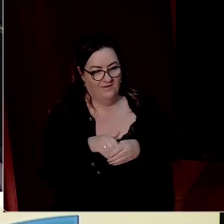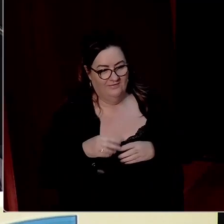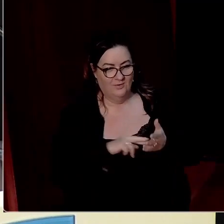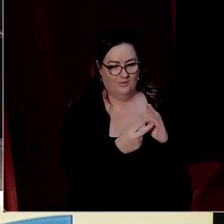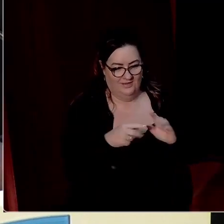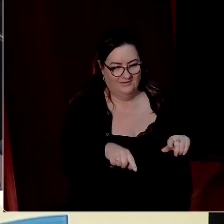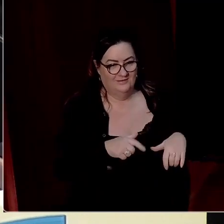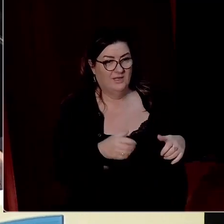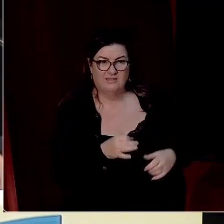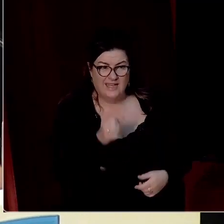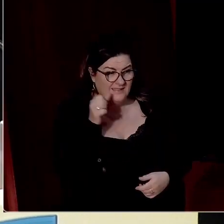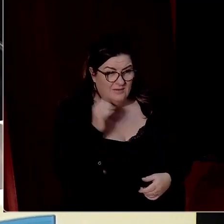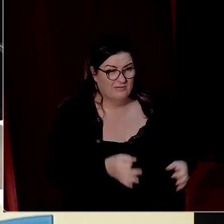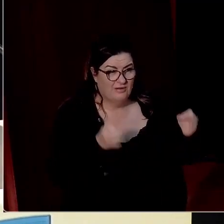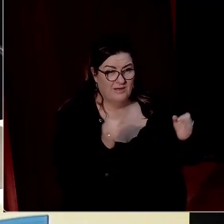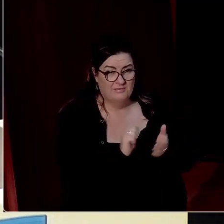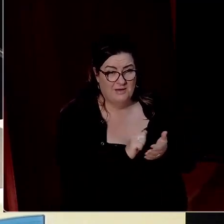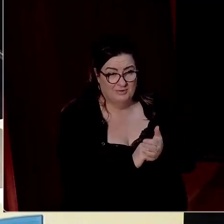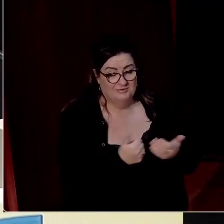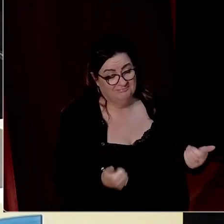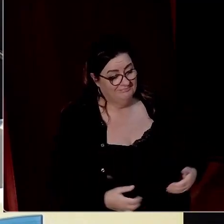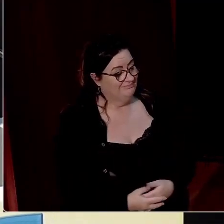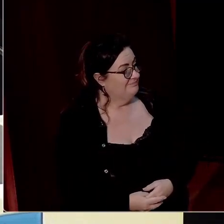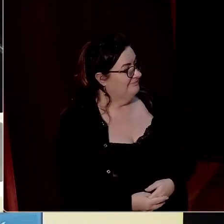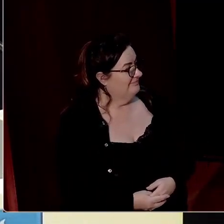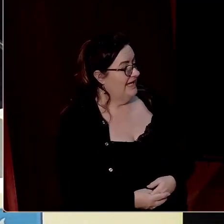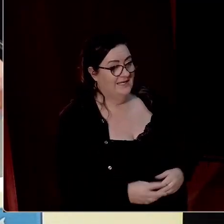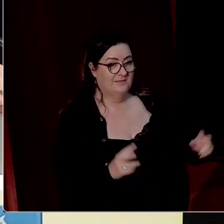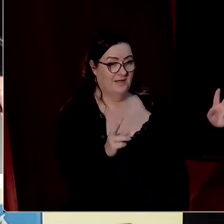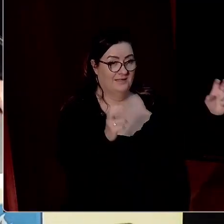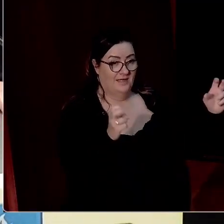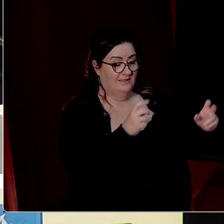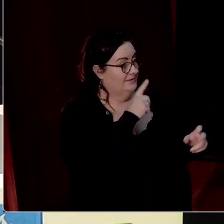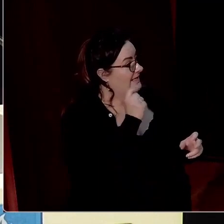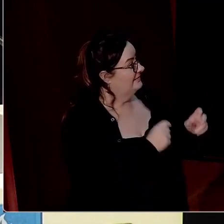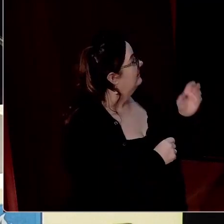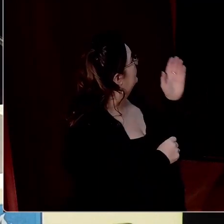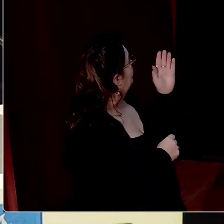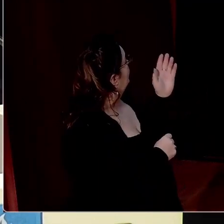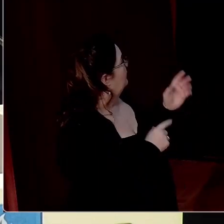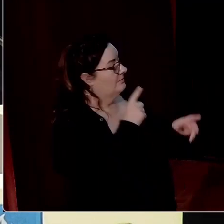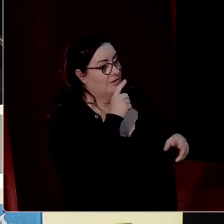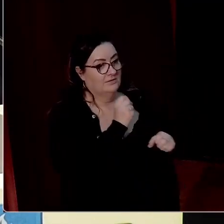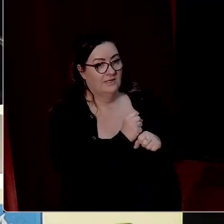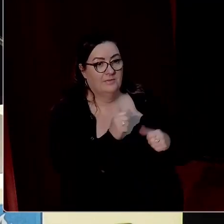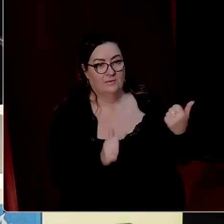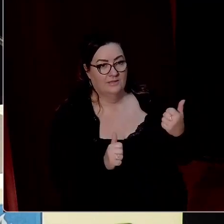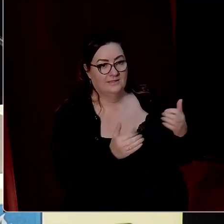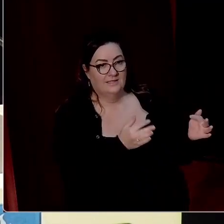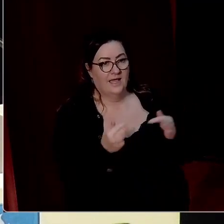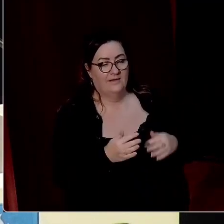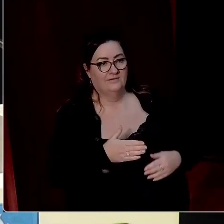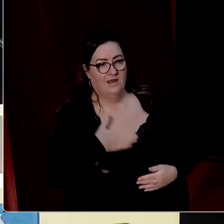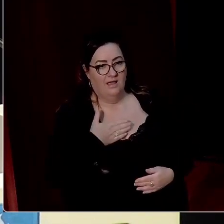great papers yesterday. And as my title says, what I'm talking about today is the